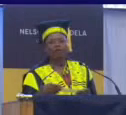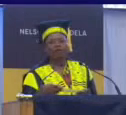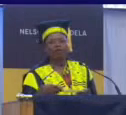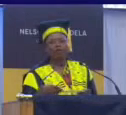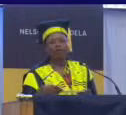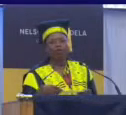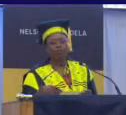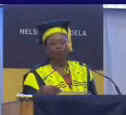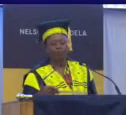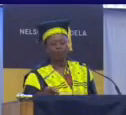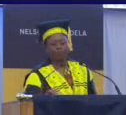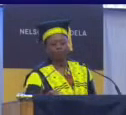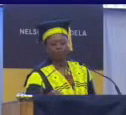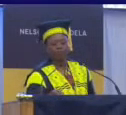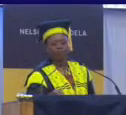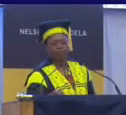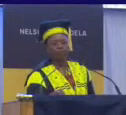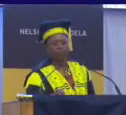Nangamso Mhlomu.